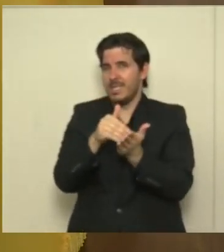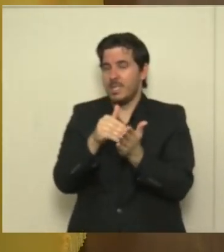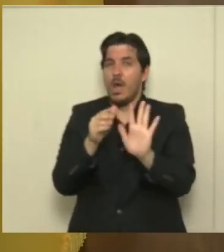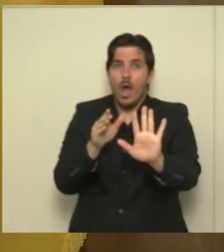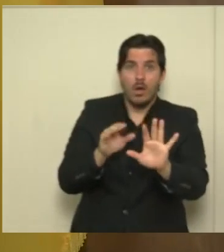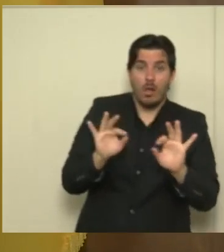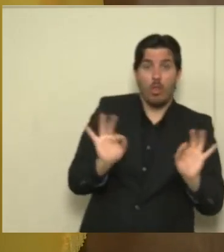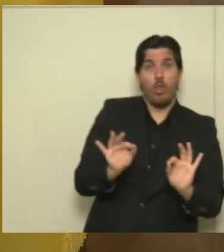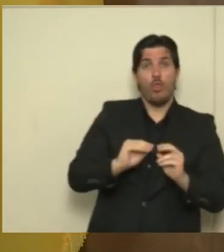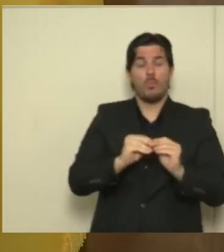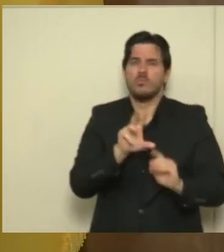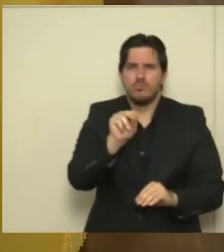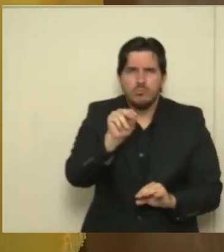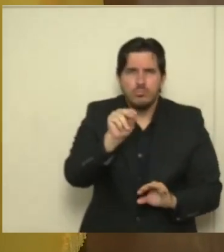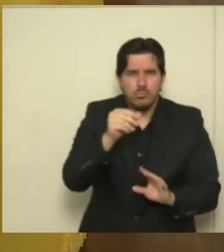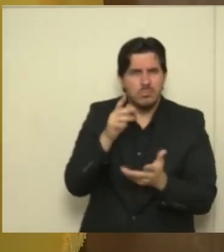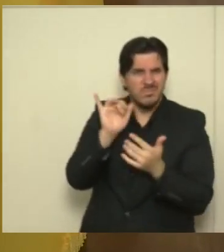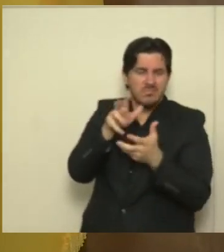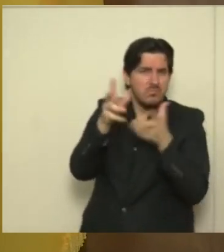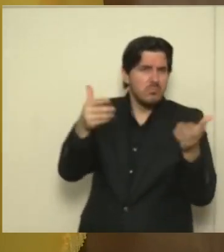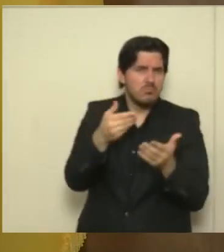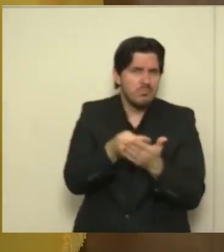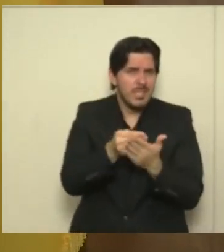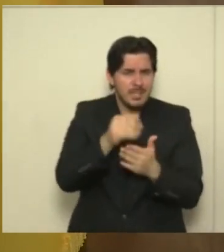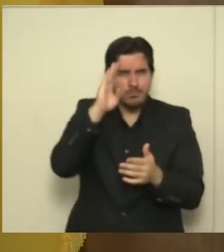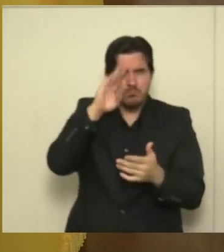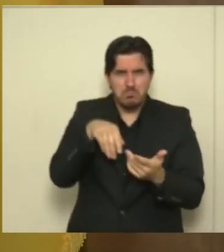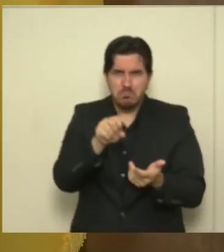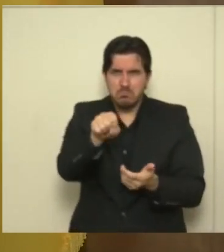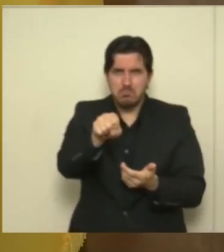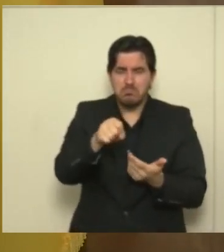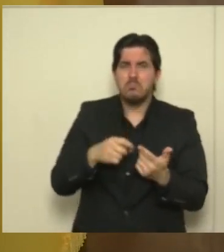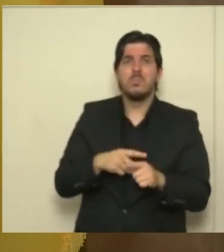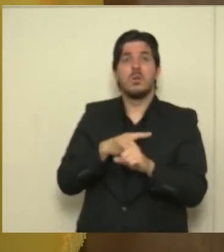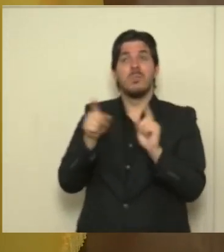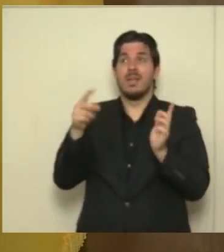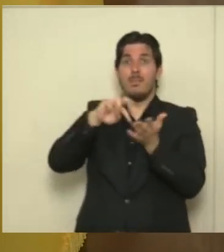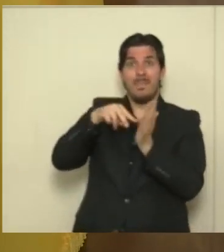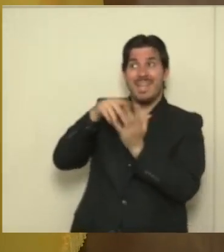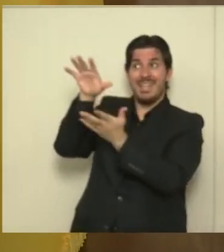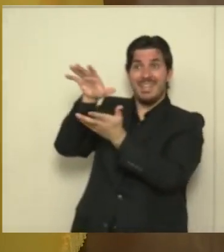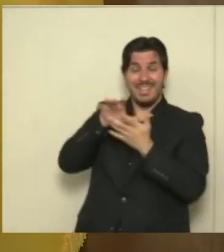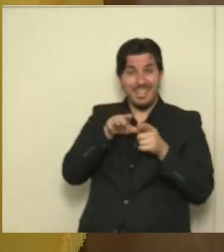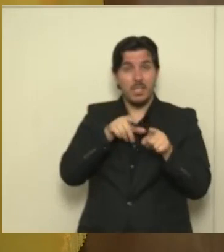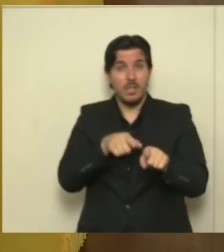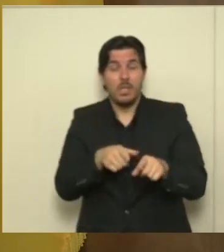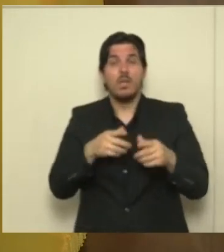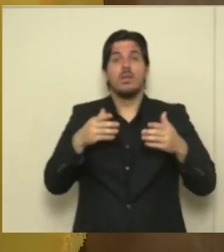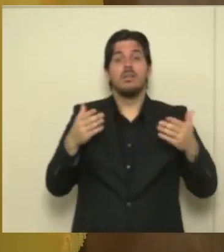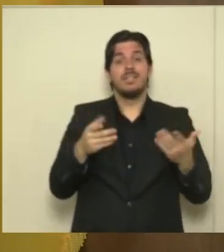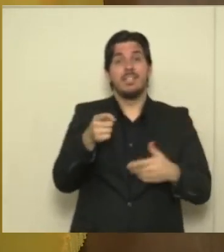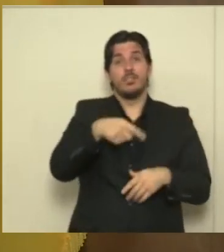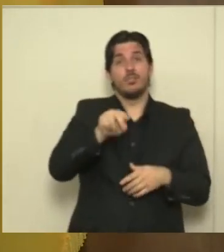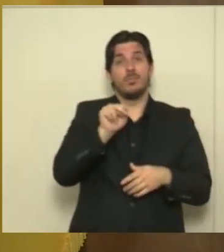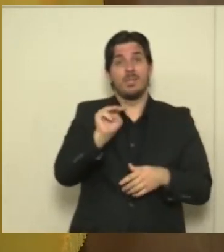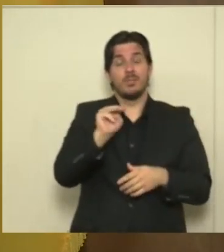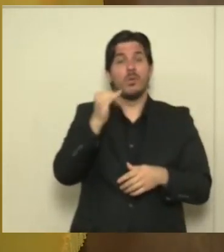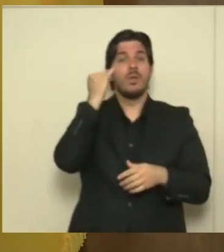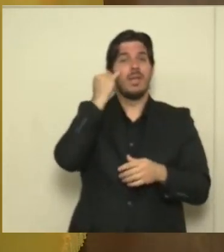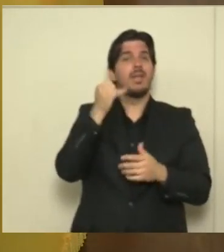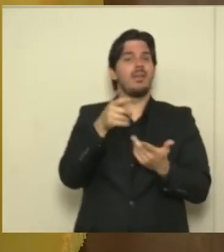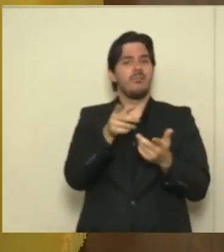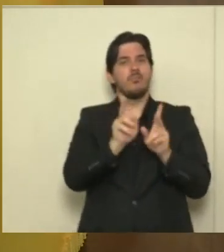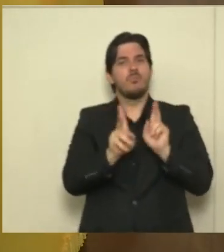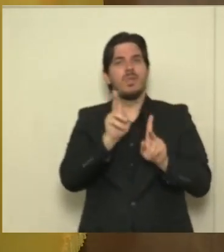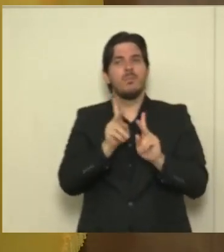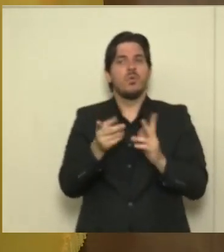right direction. What does that mean? Well, it means that as folks now are exhausting their state benefits, they're now eligible for federal benefits. So we aren't